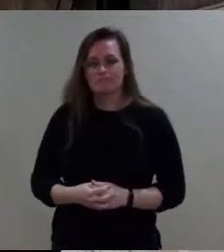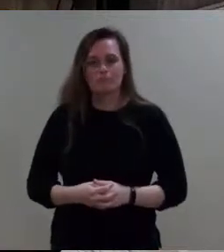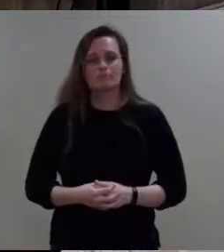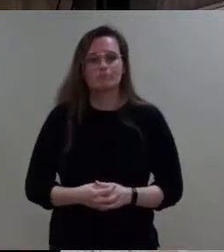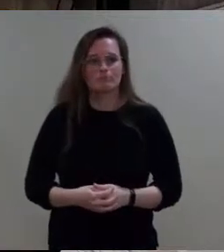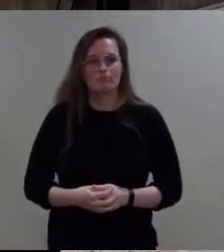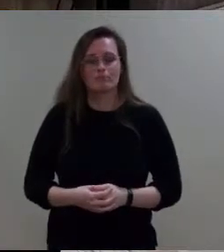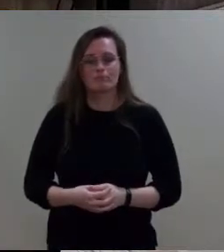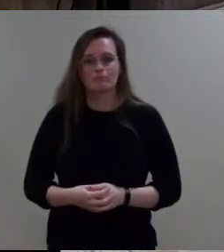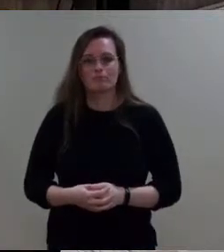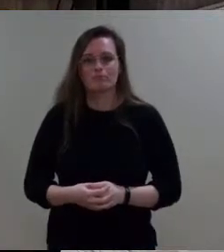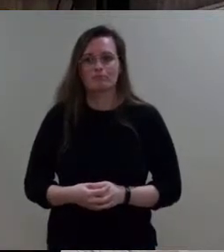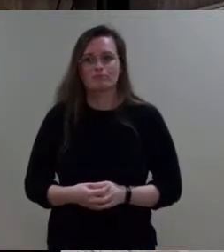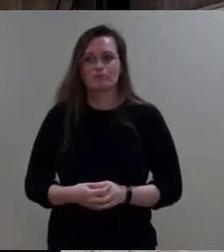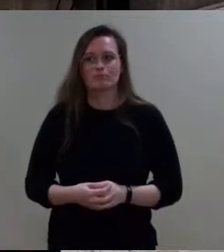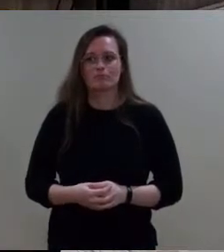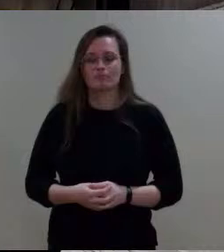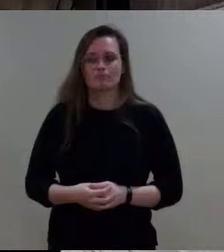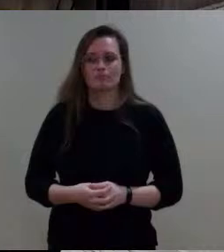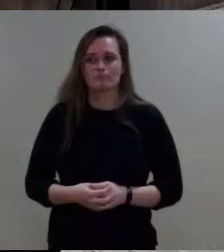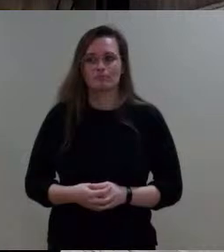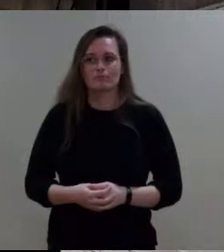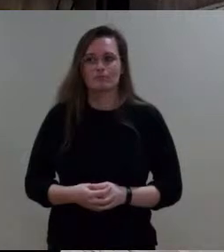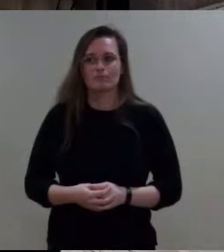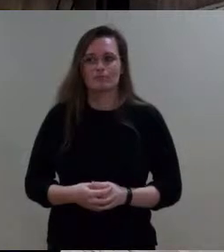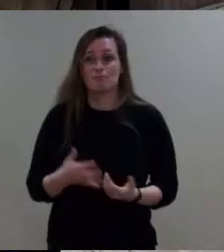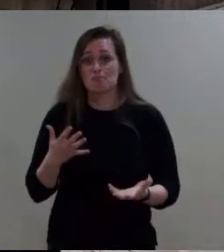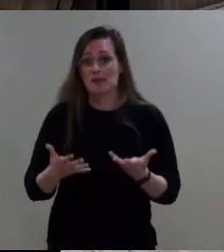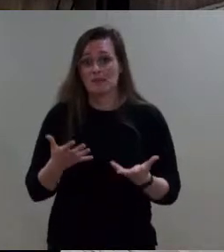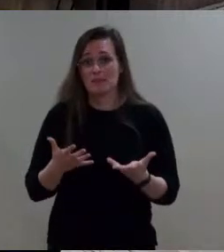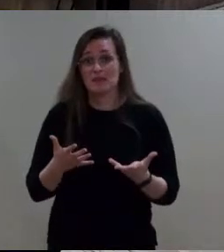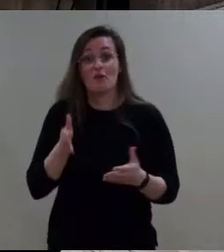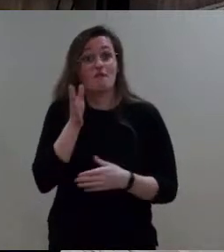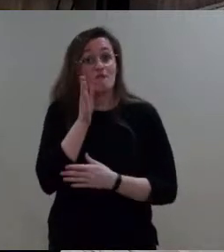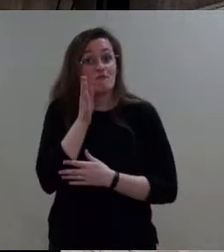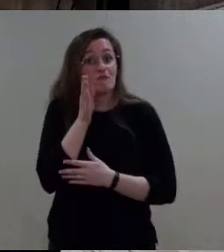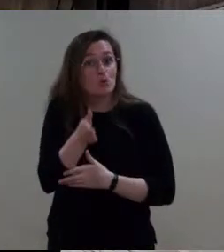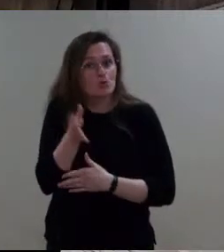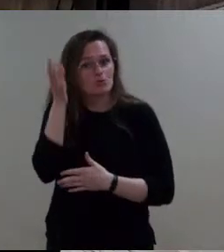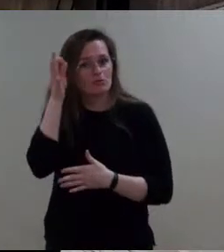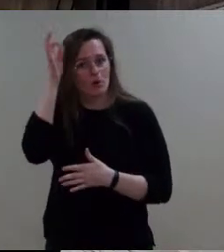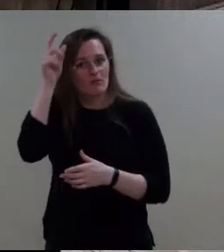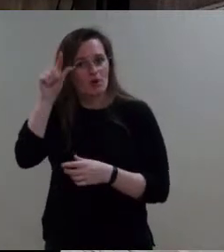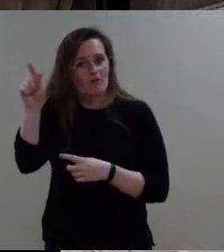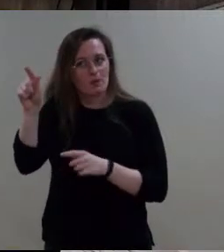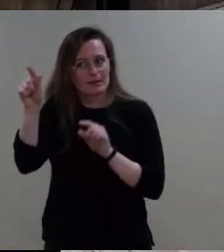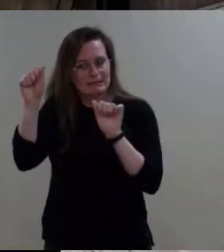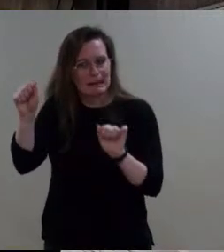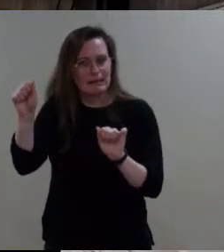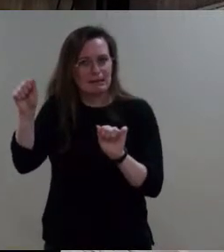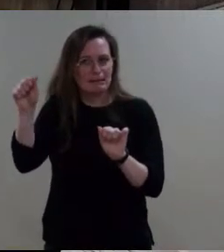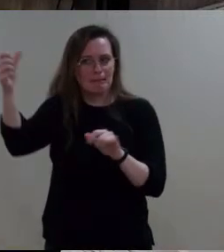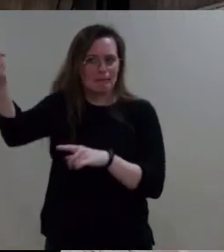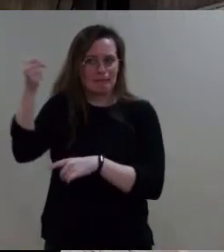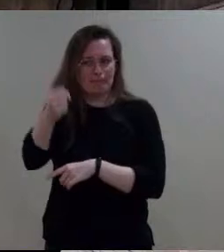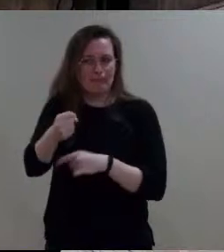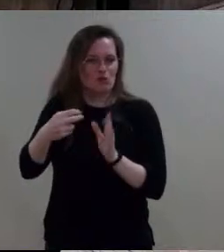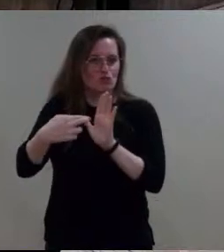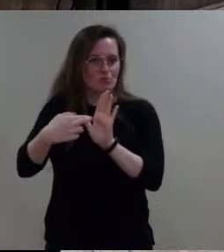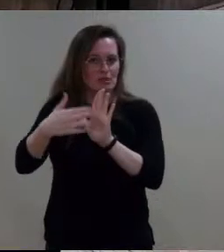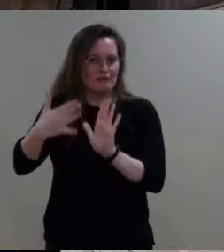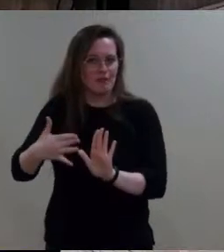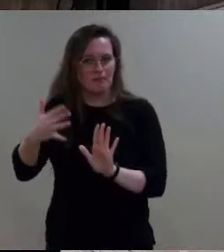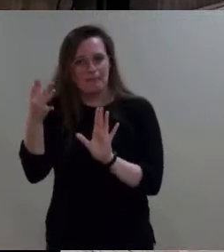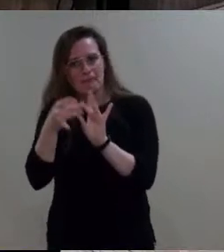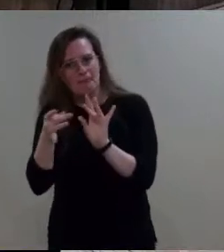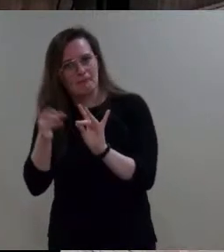the federal government could weigh into at some future point. I also attended the home show, and I think it